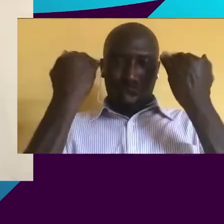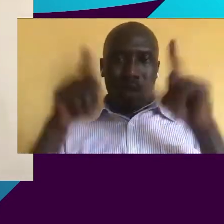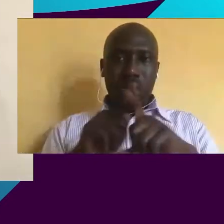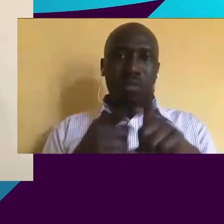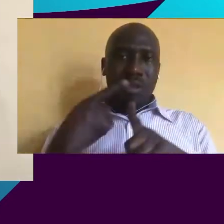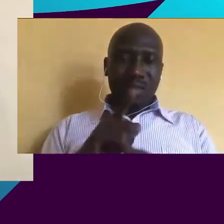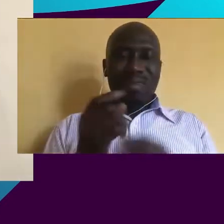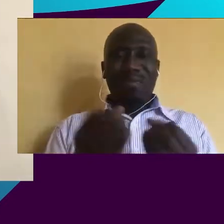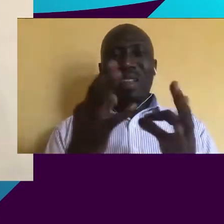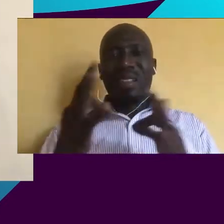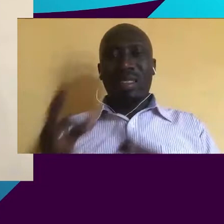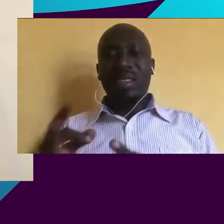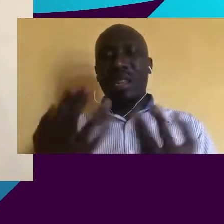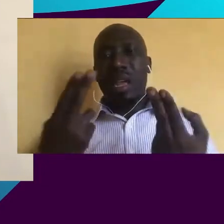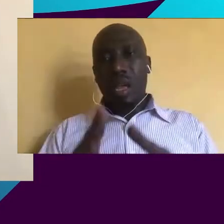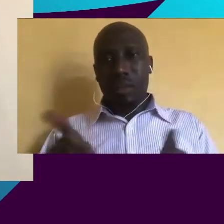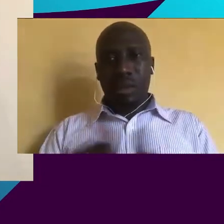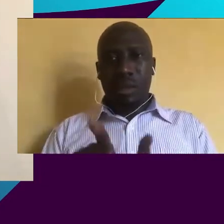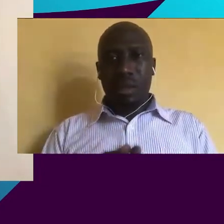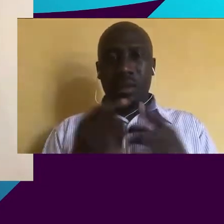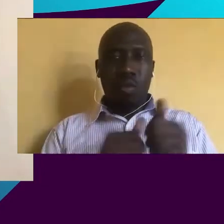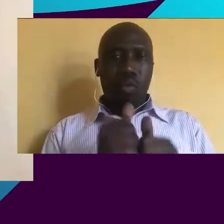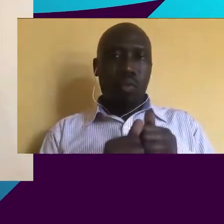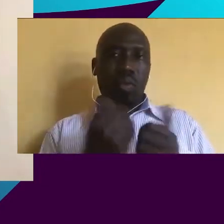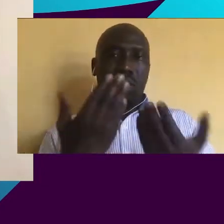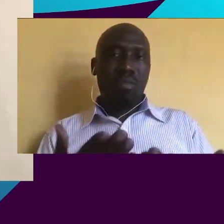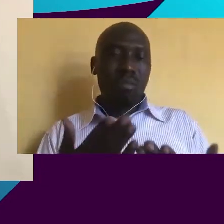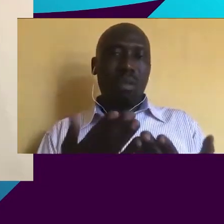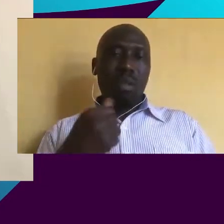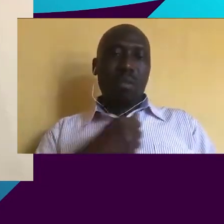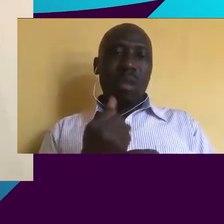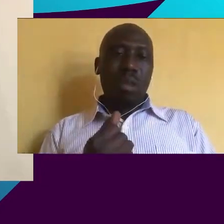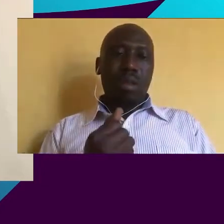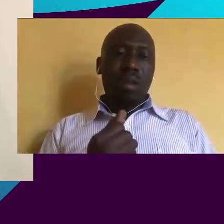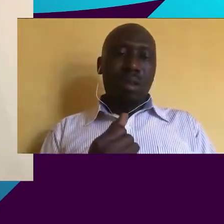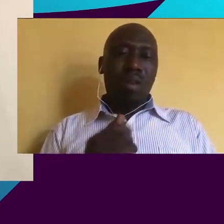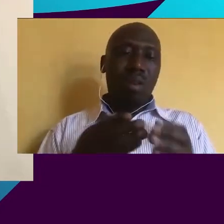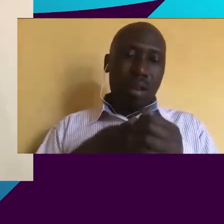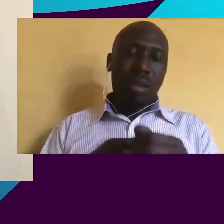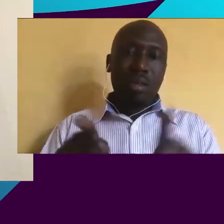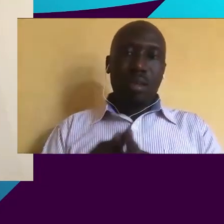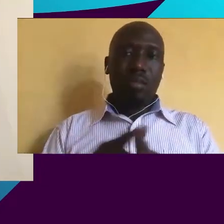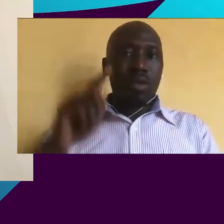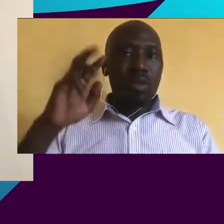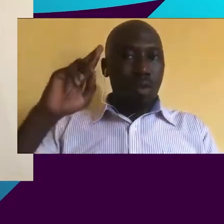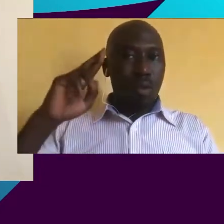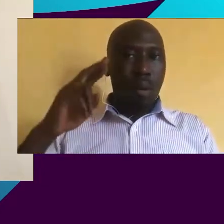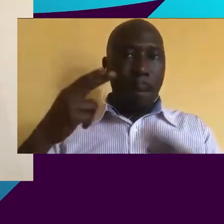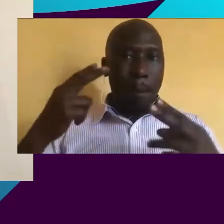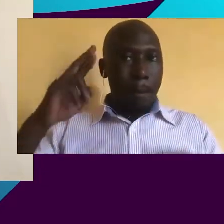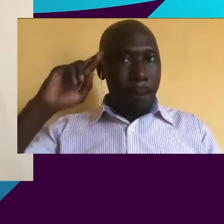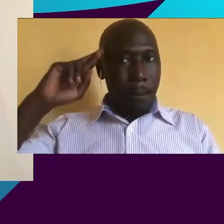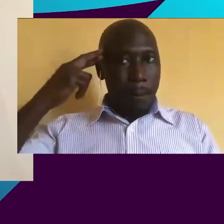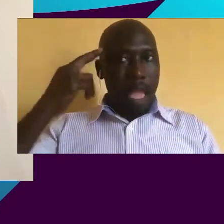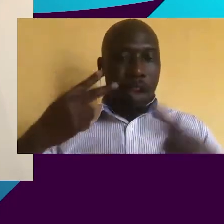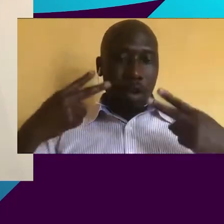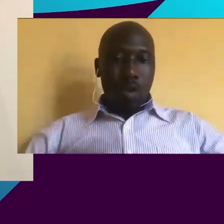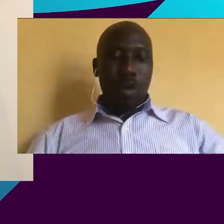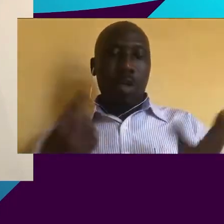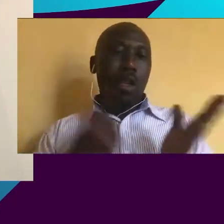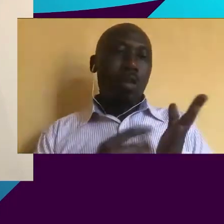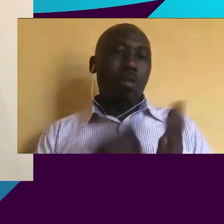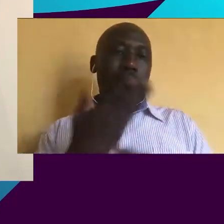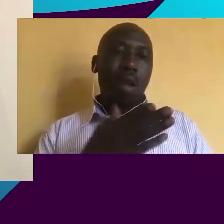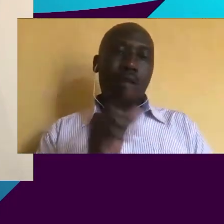actually leading to mental health. And remember, in Uganda, we have a few girls and women who are